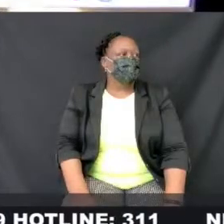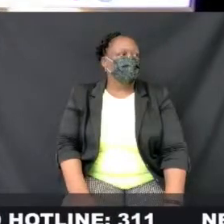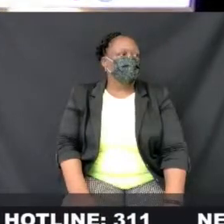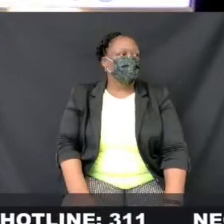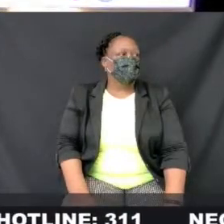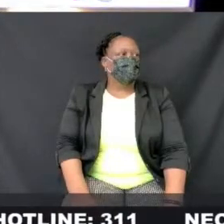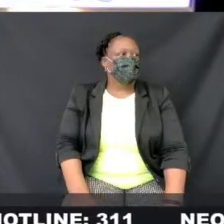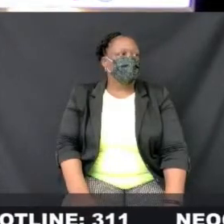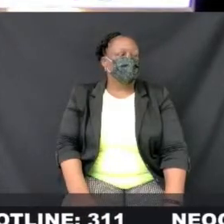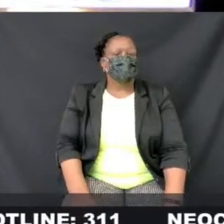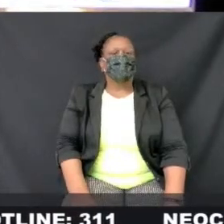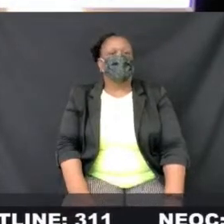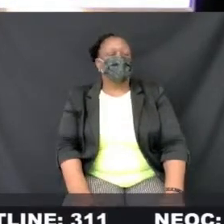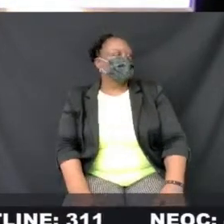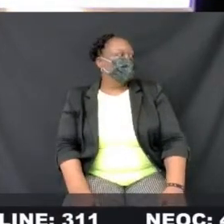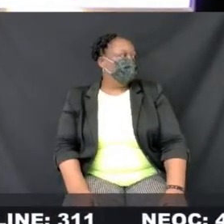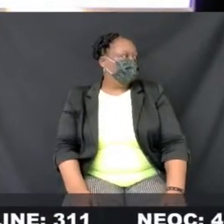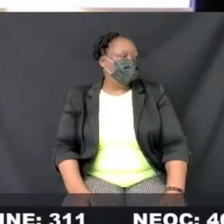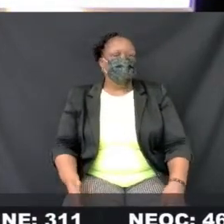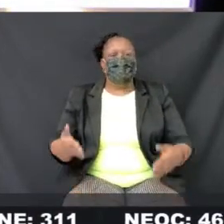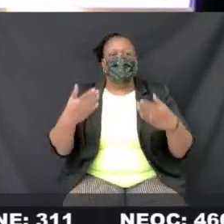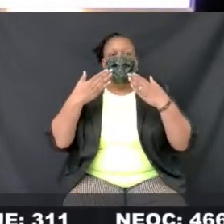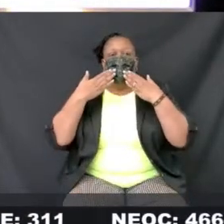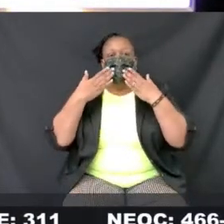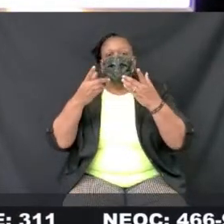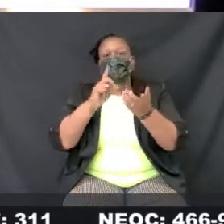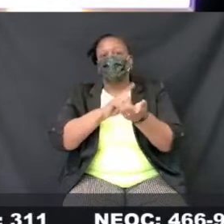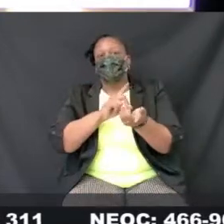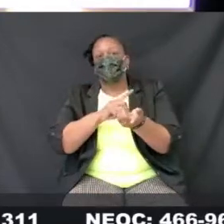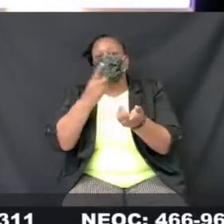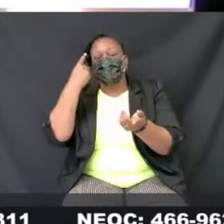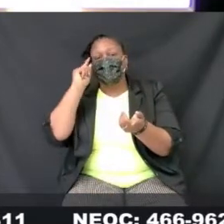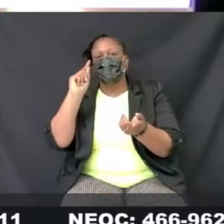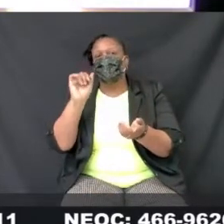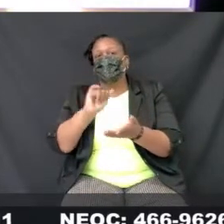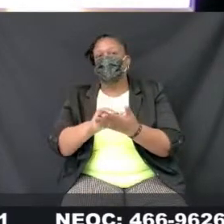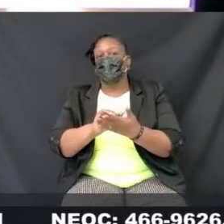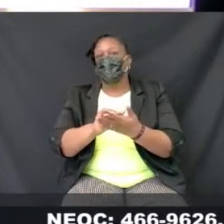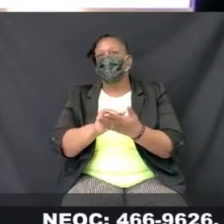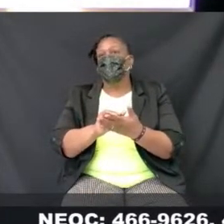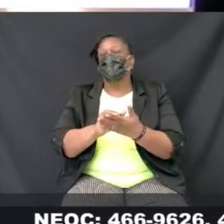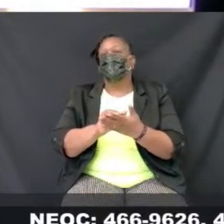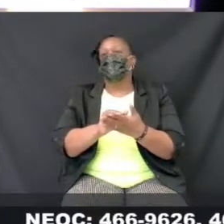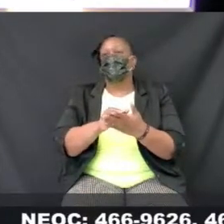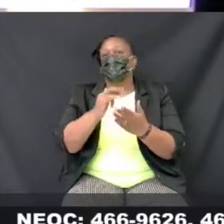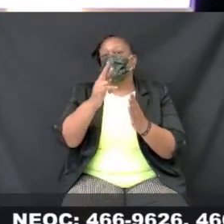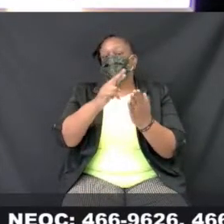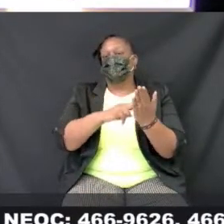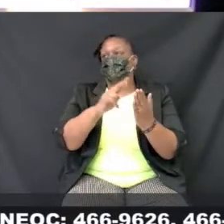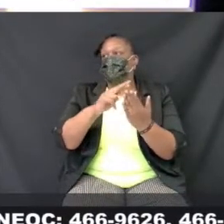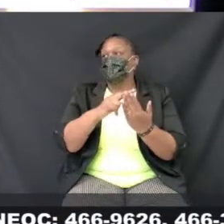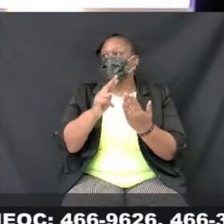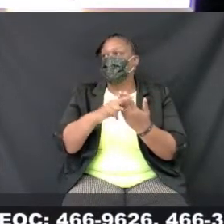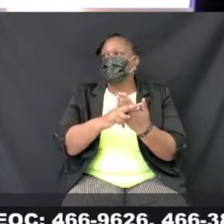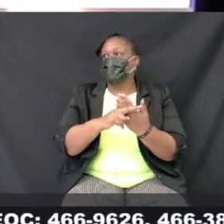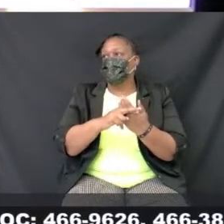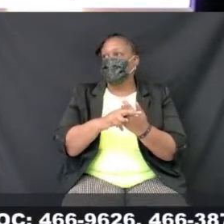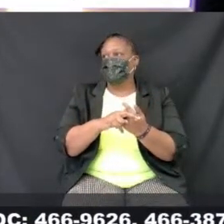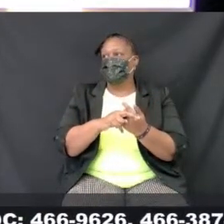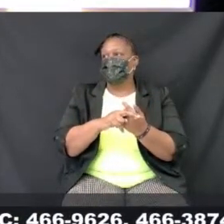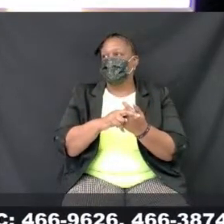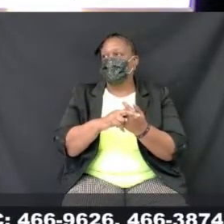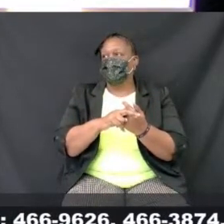Thank you very much, Dr. Wilkinson, for your presentation. It's one thing when you